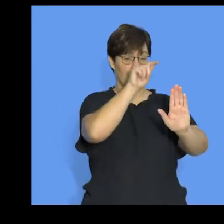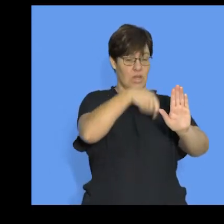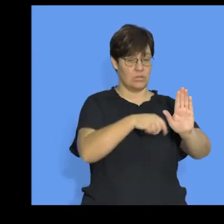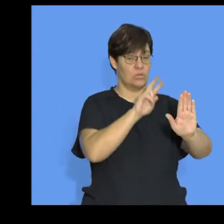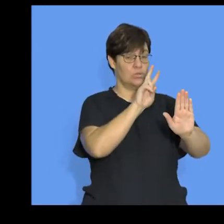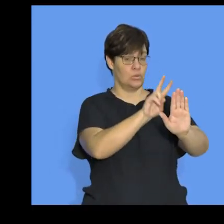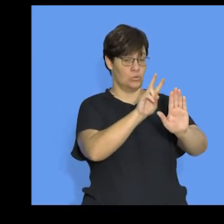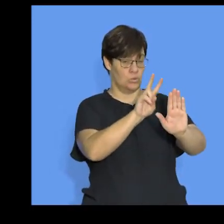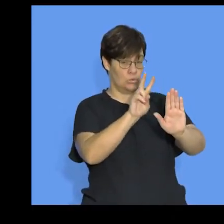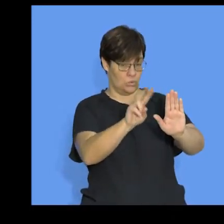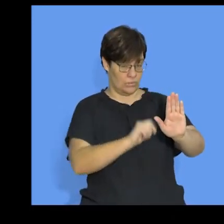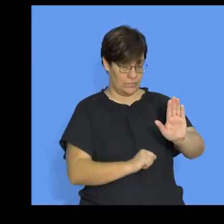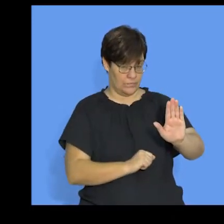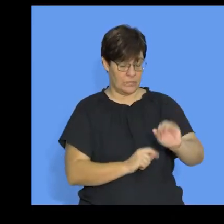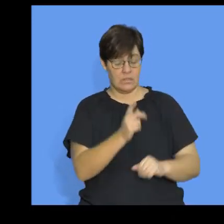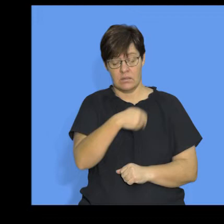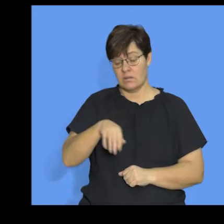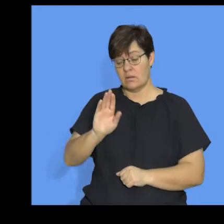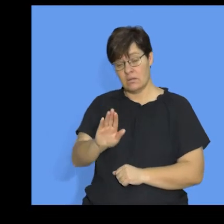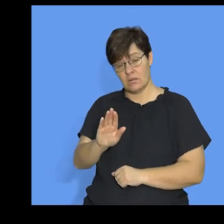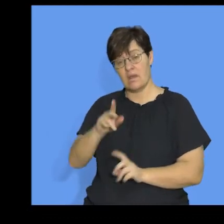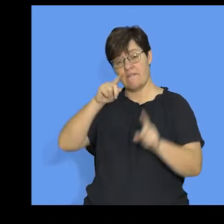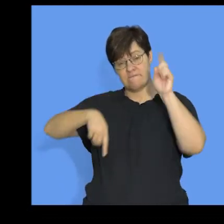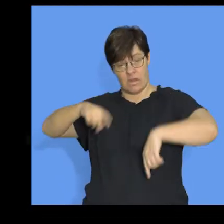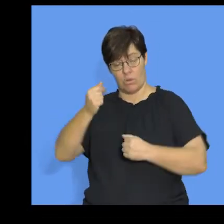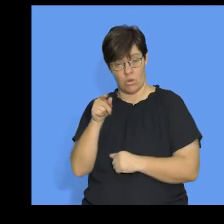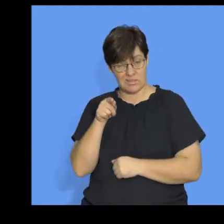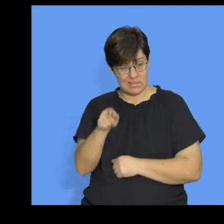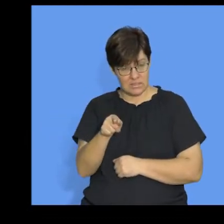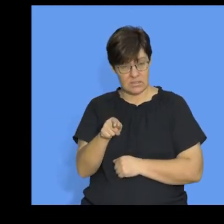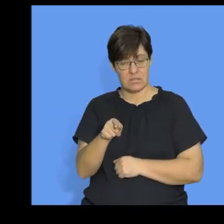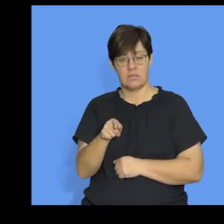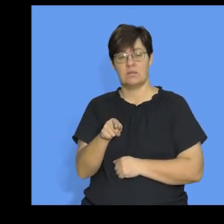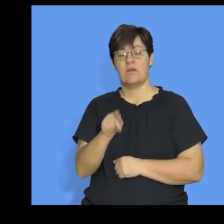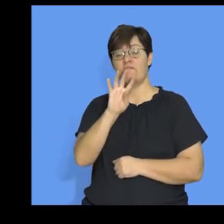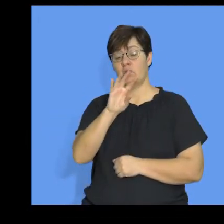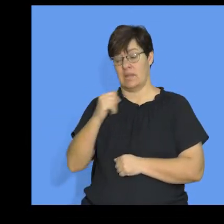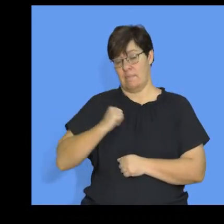2,220. We've calculated our variable costs for the 40 bags to be